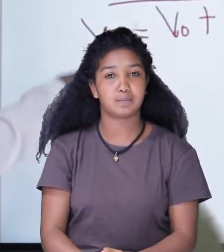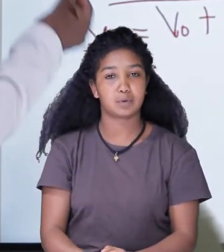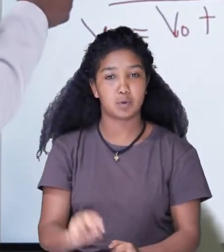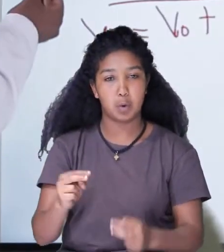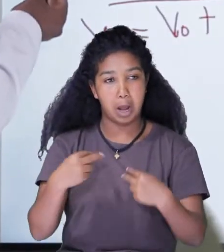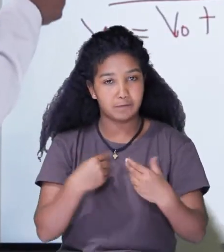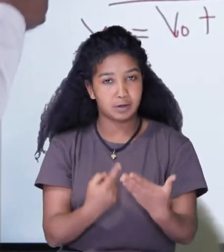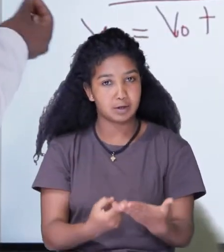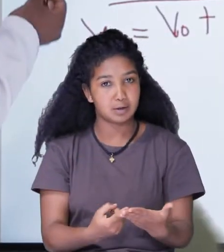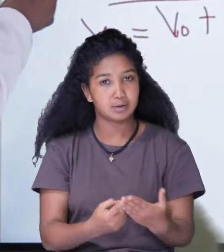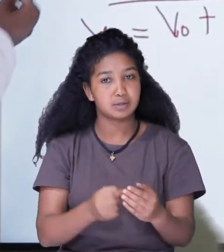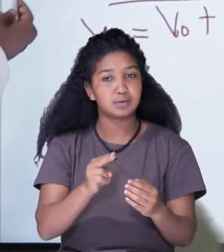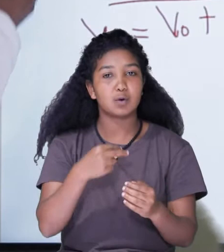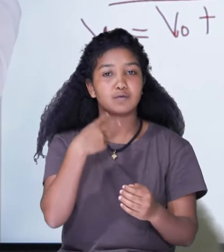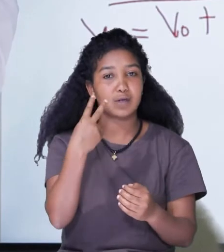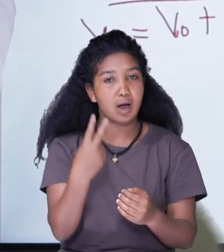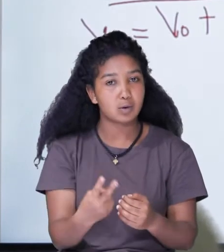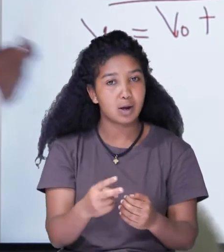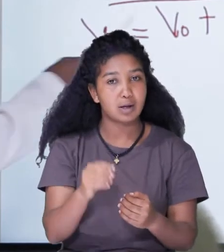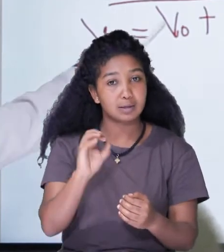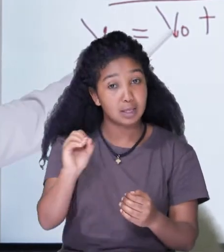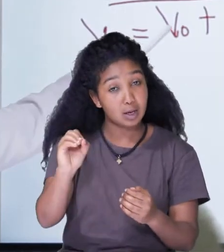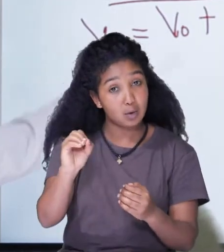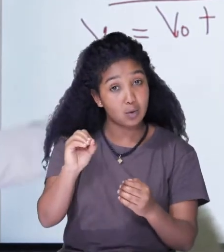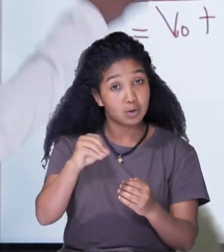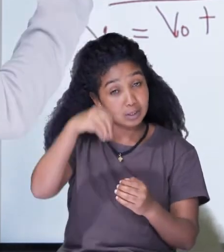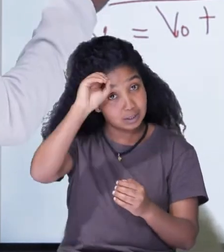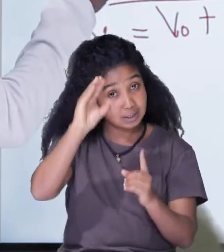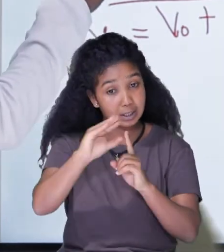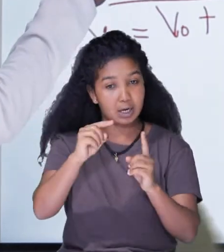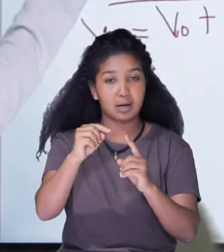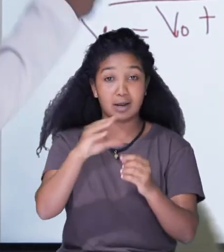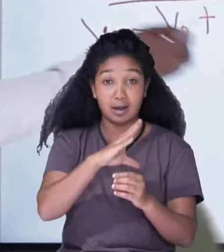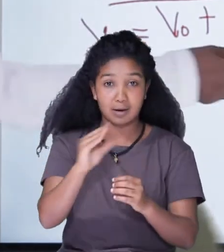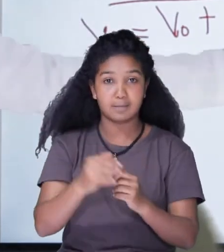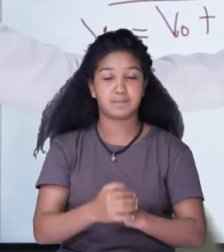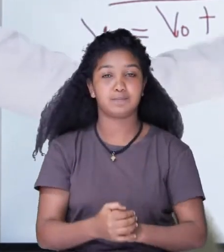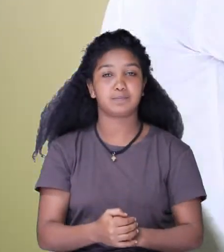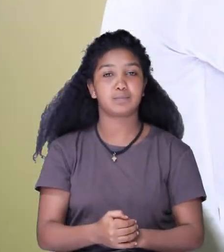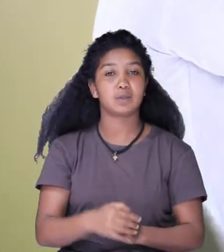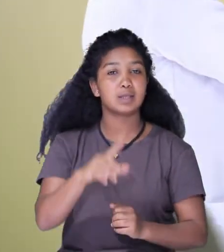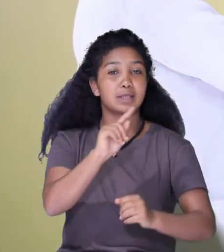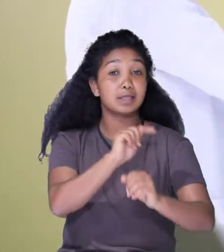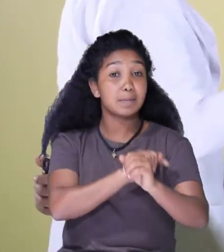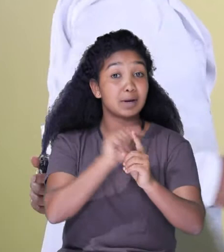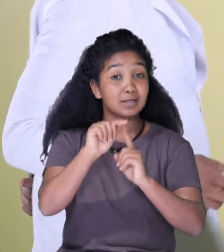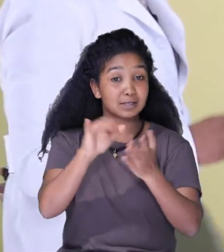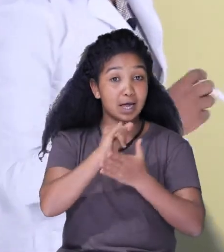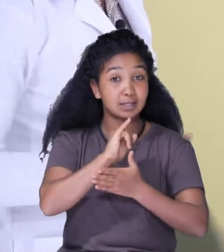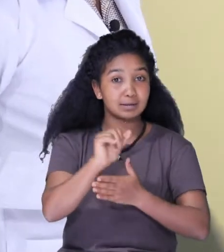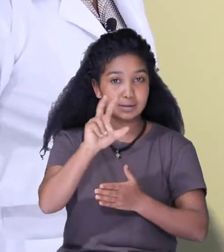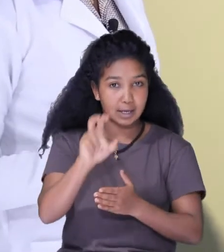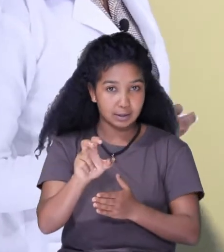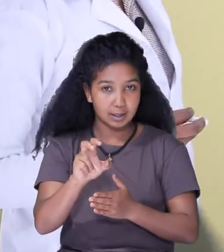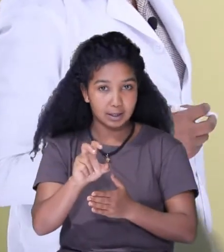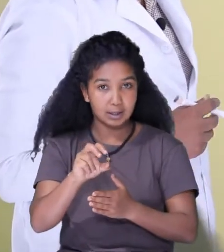We have here speed of sound at 0 degree centigrade and also temperature that is